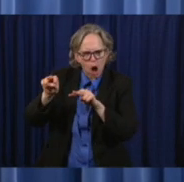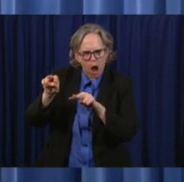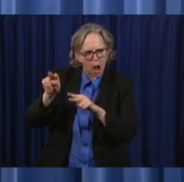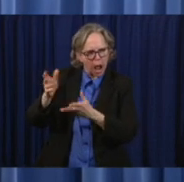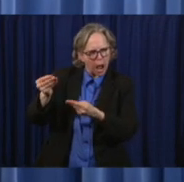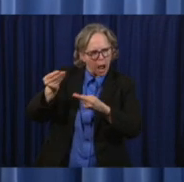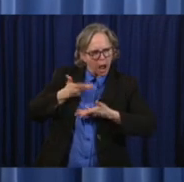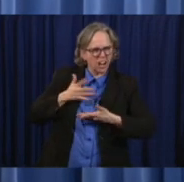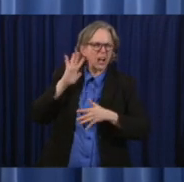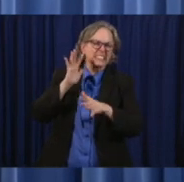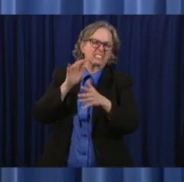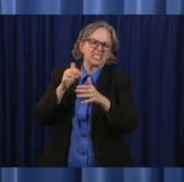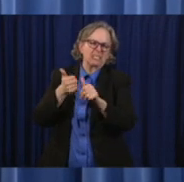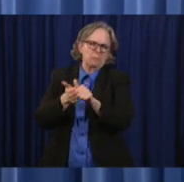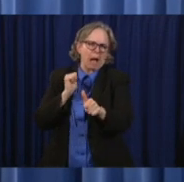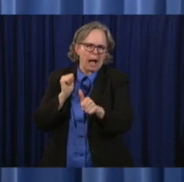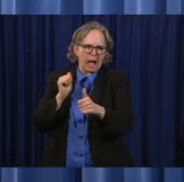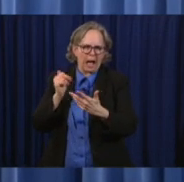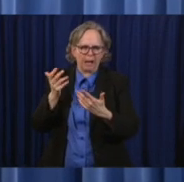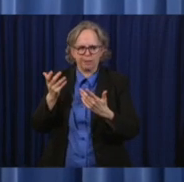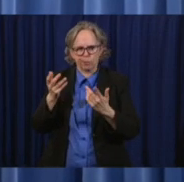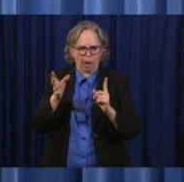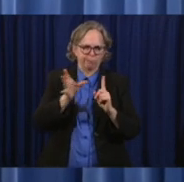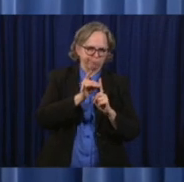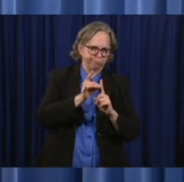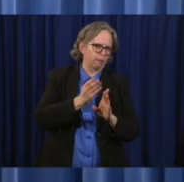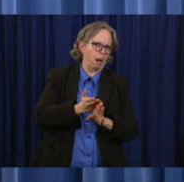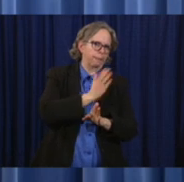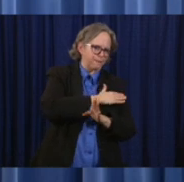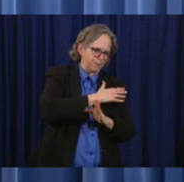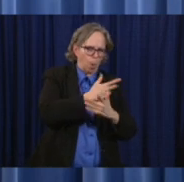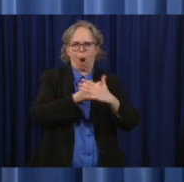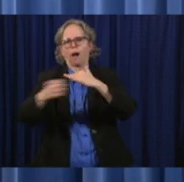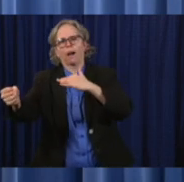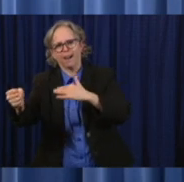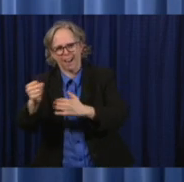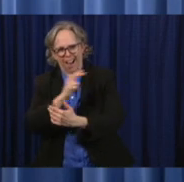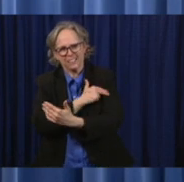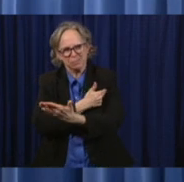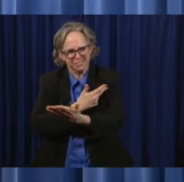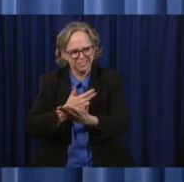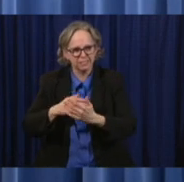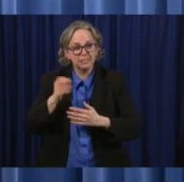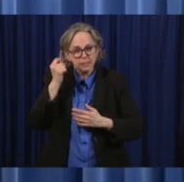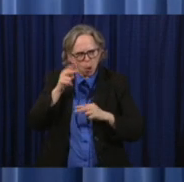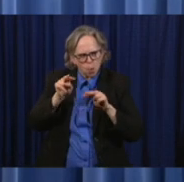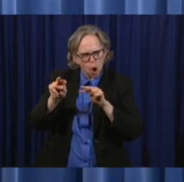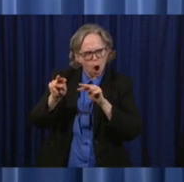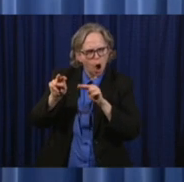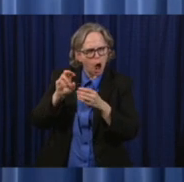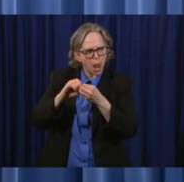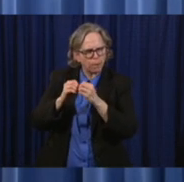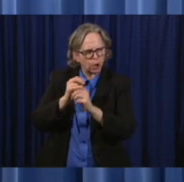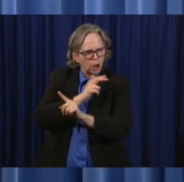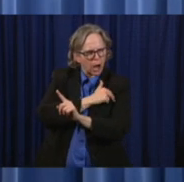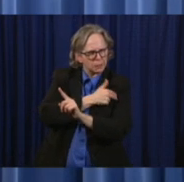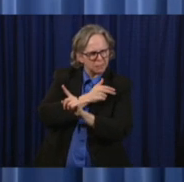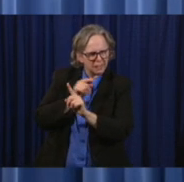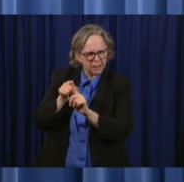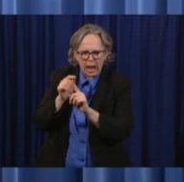occurred a few weeks before that. So, but we continue to monitor these numbers every single